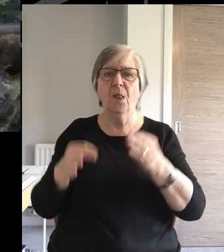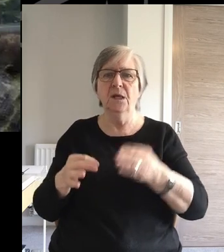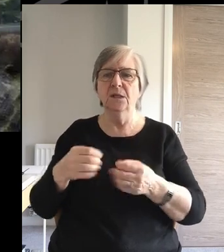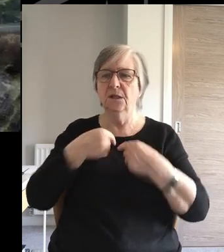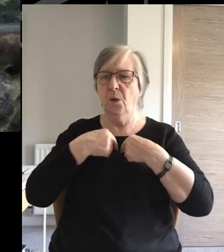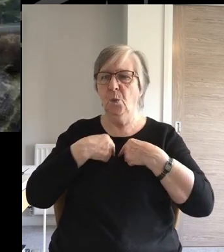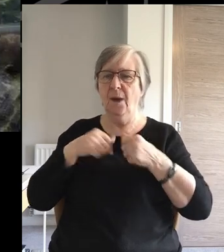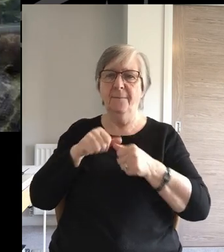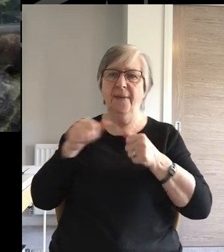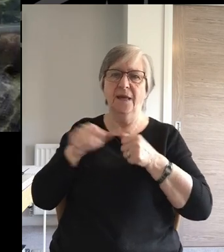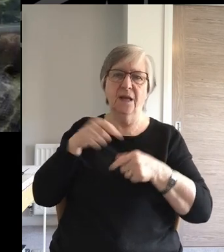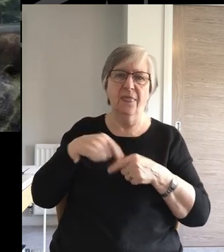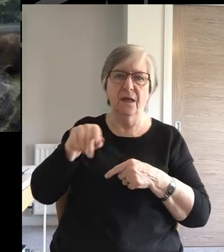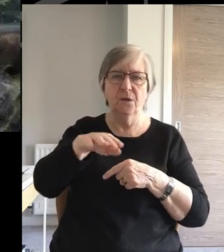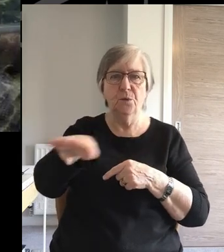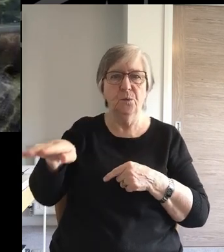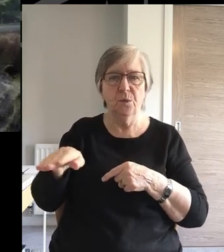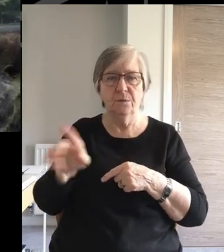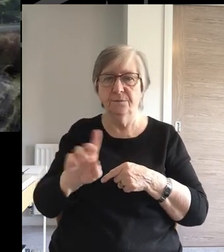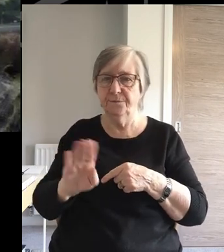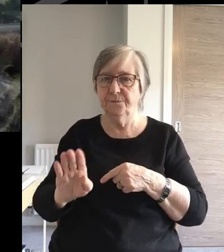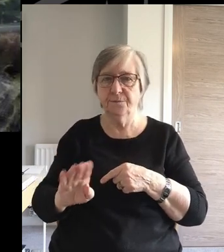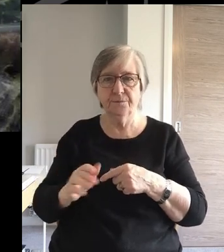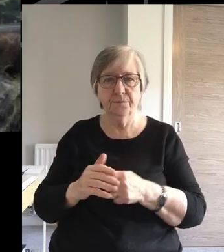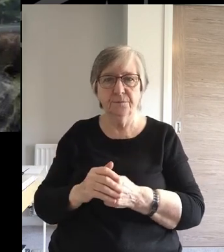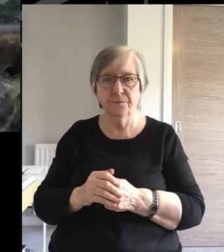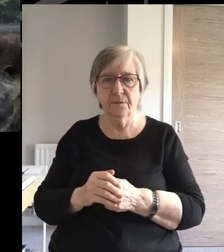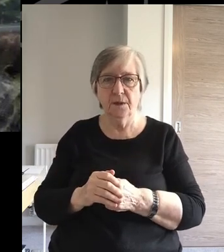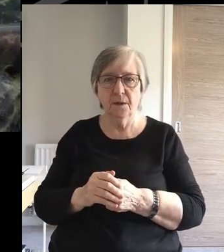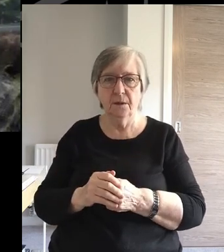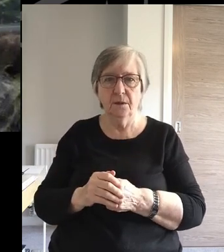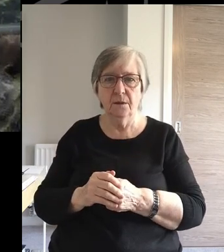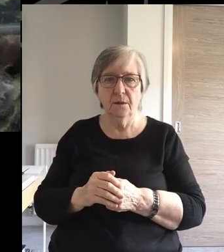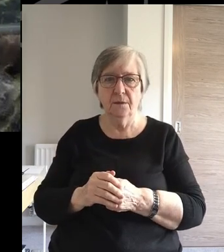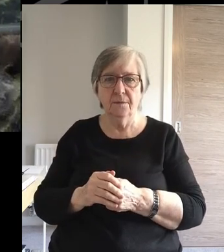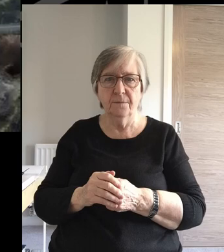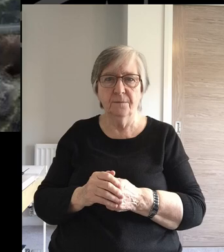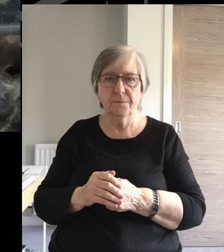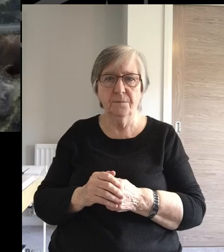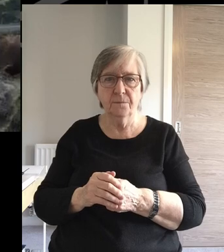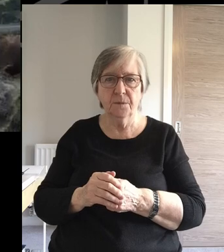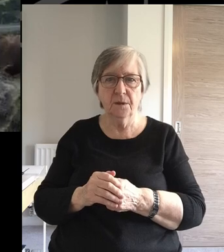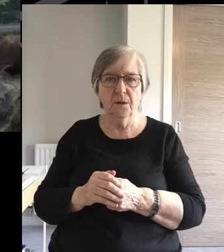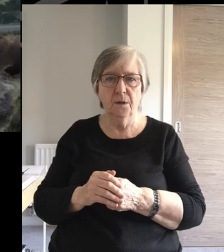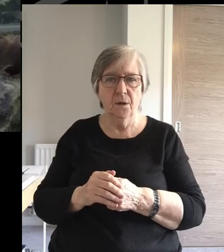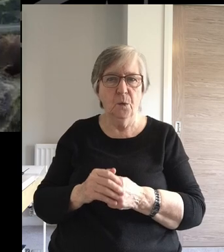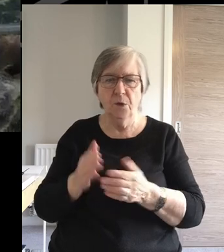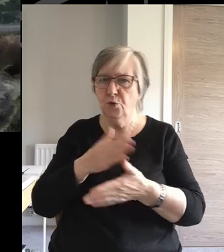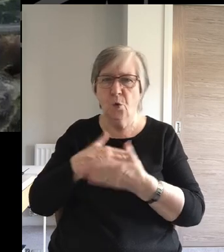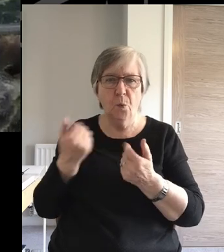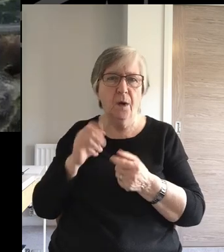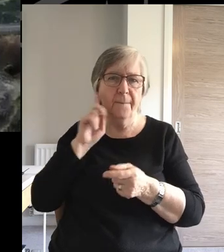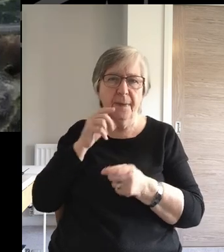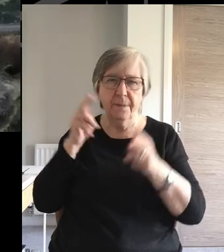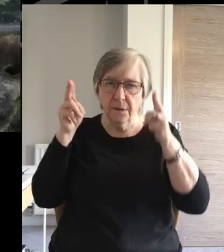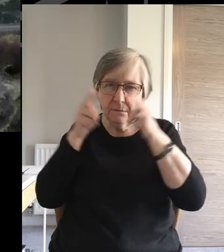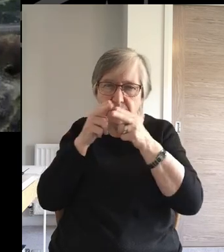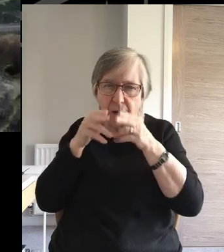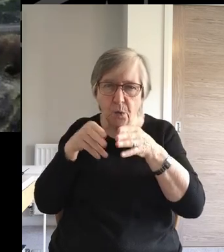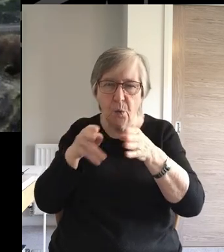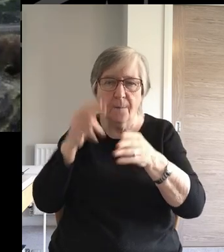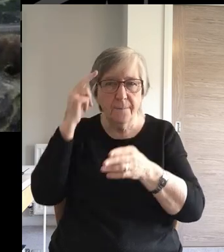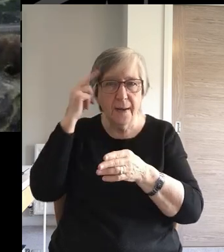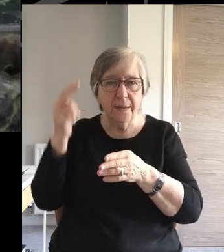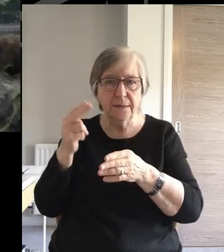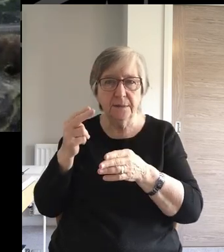one over on another country. May life reveal to them their narrow-mindedness and open them up to